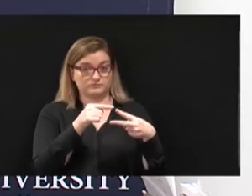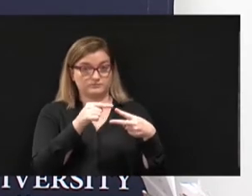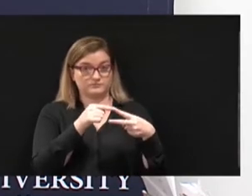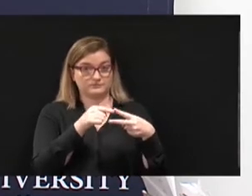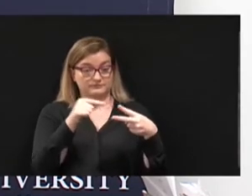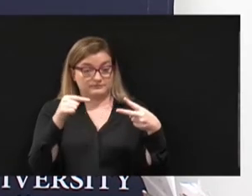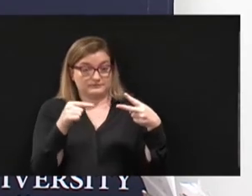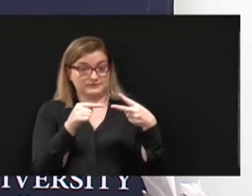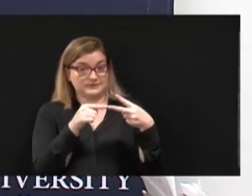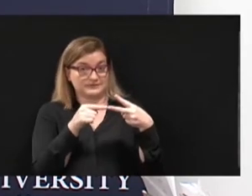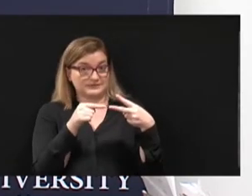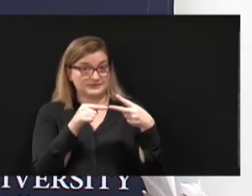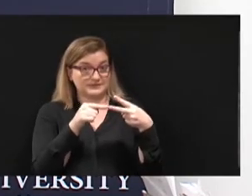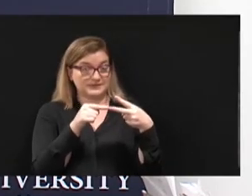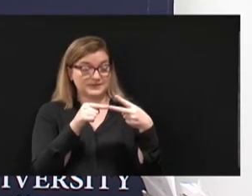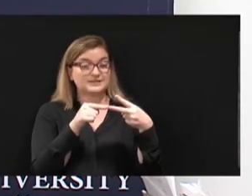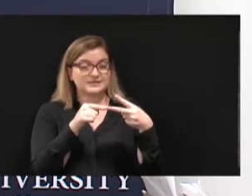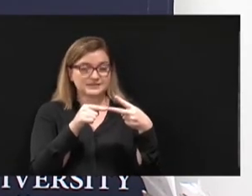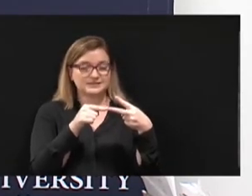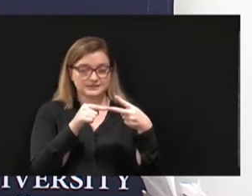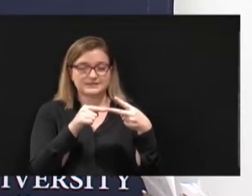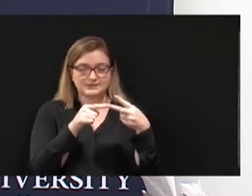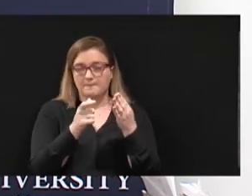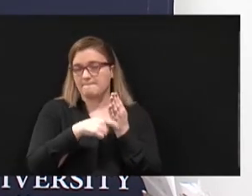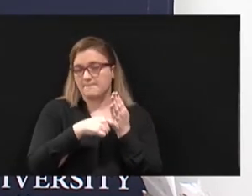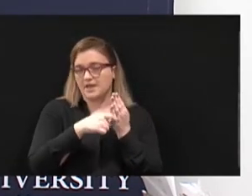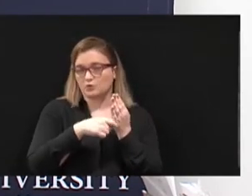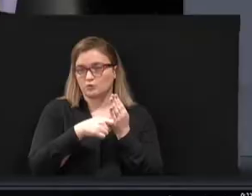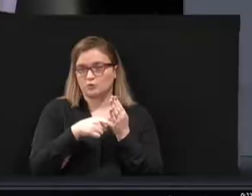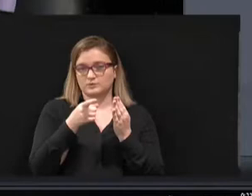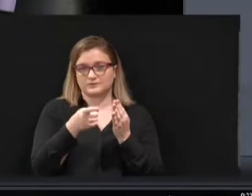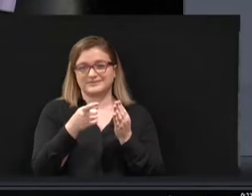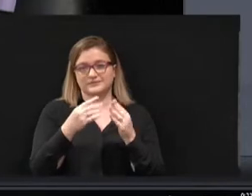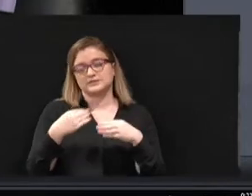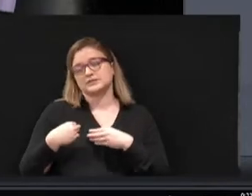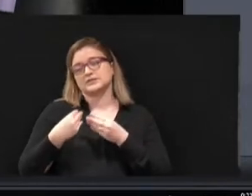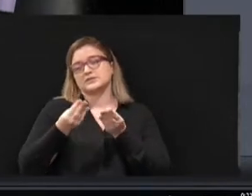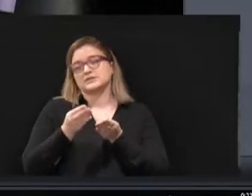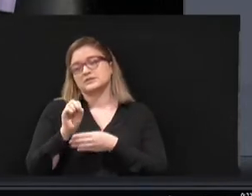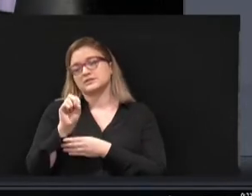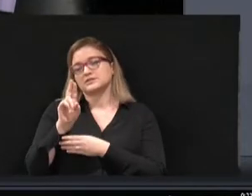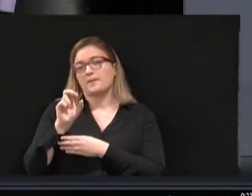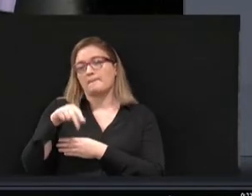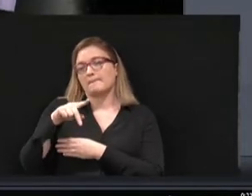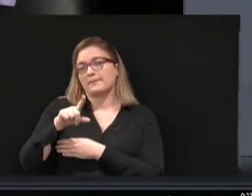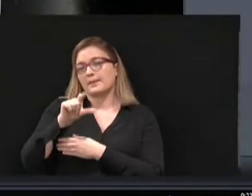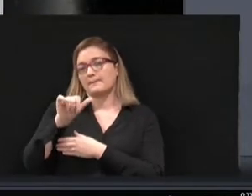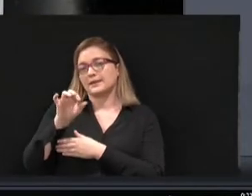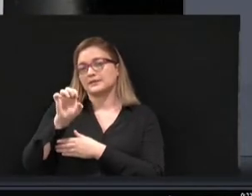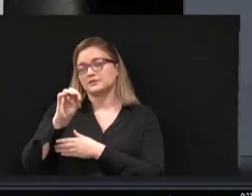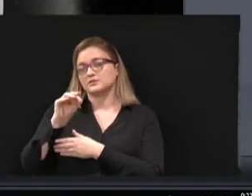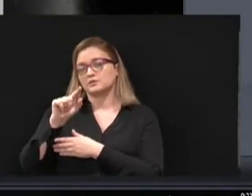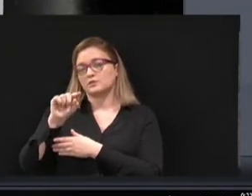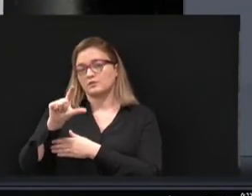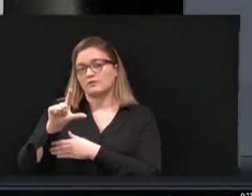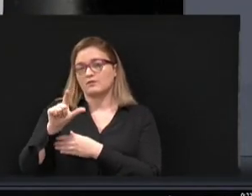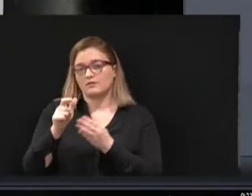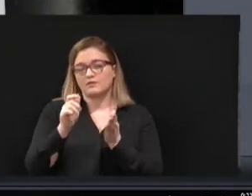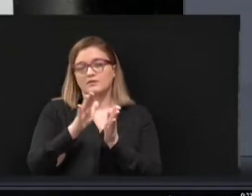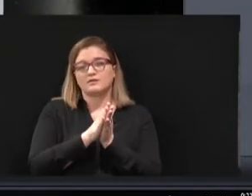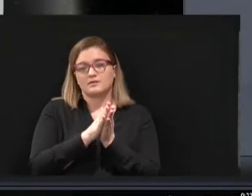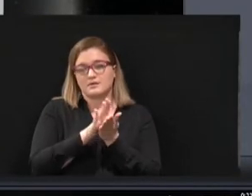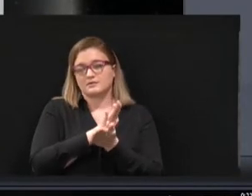have this particular manual, which is our supplemental documents. It's got the little picture of Marion on the